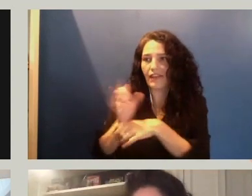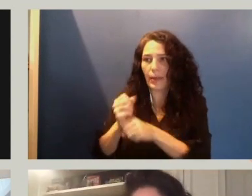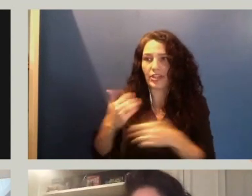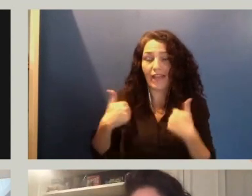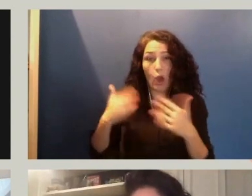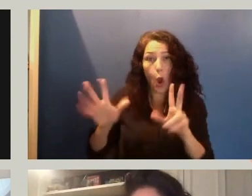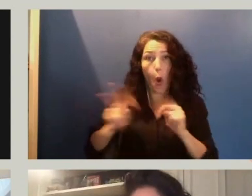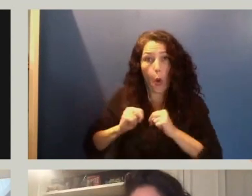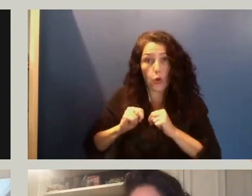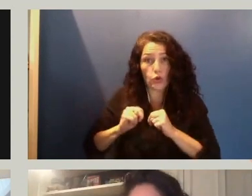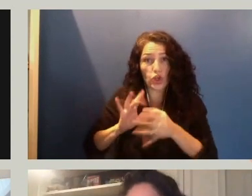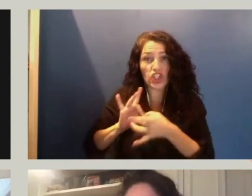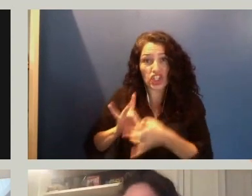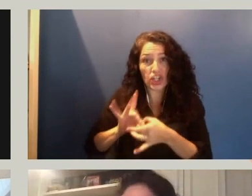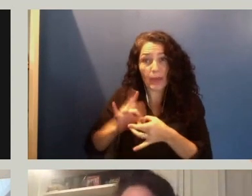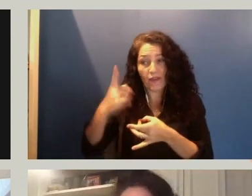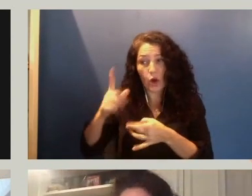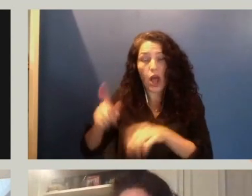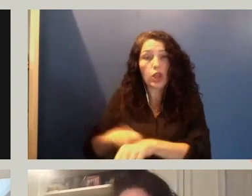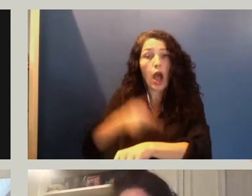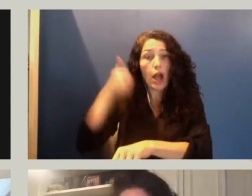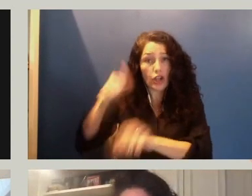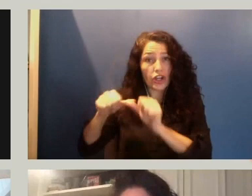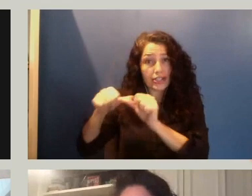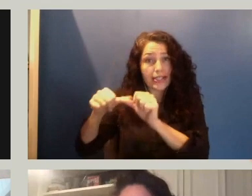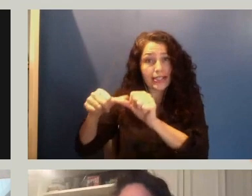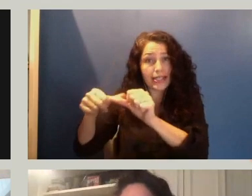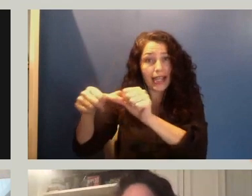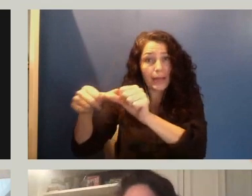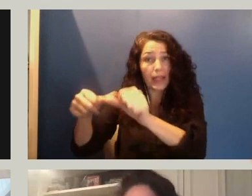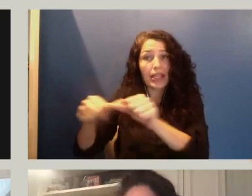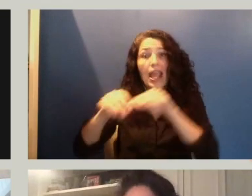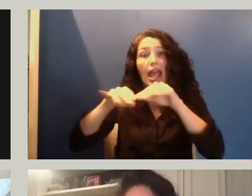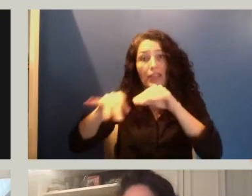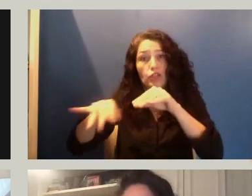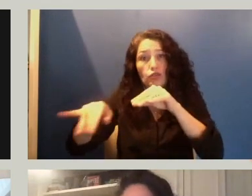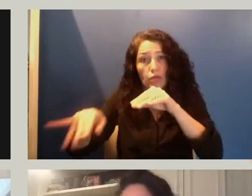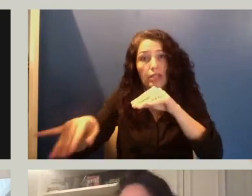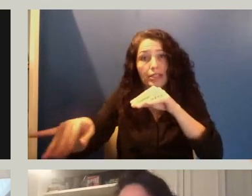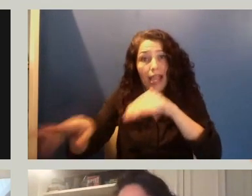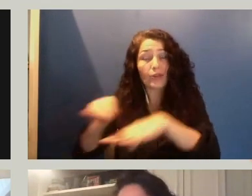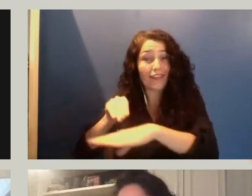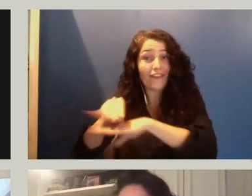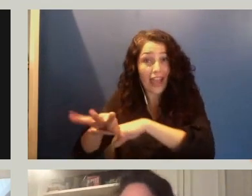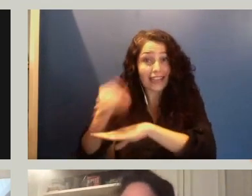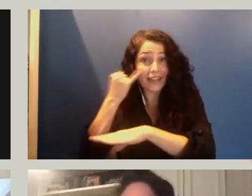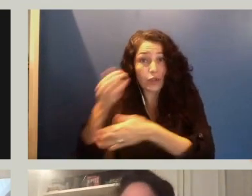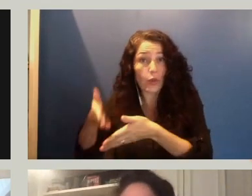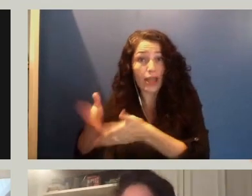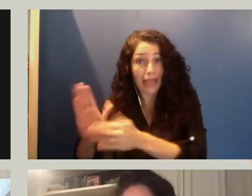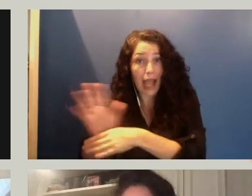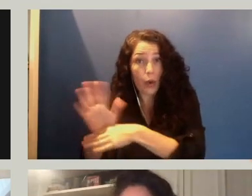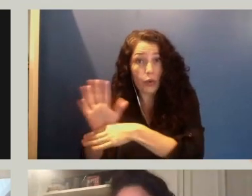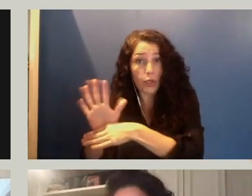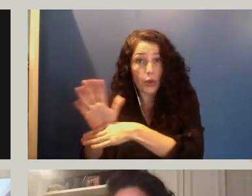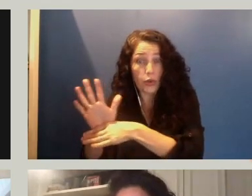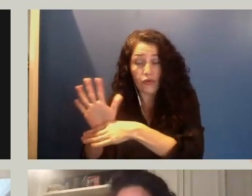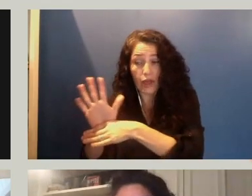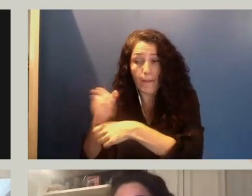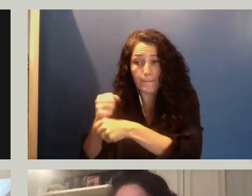longer term sustainability, I think the trickle down effect of that, of allowing filmmakers to have to still own the thing